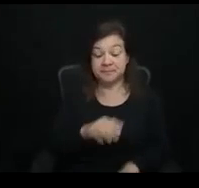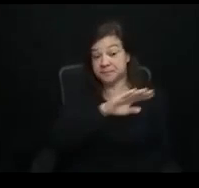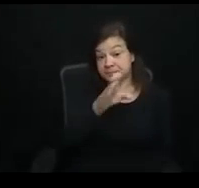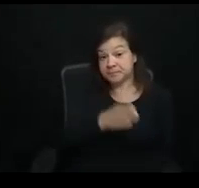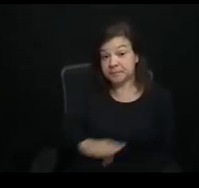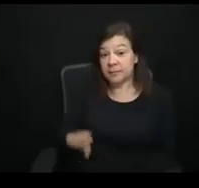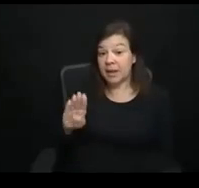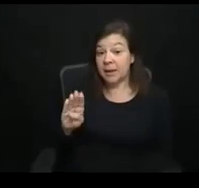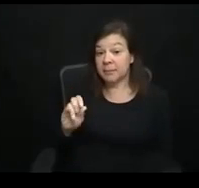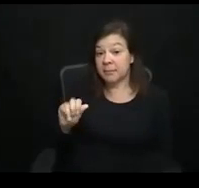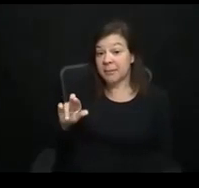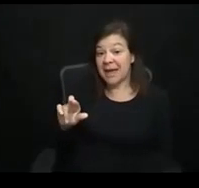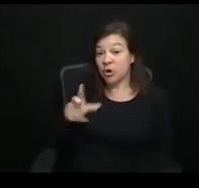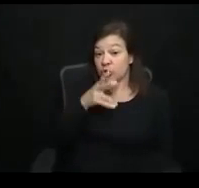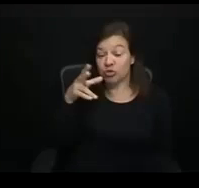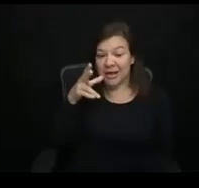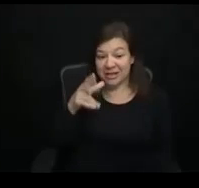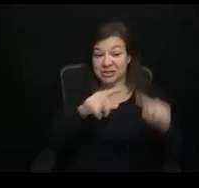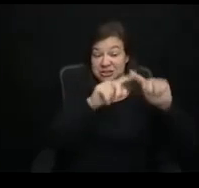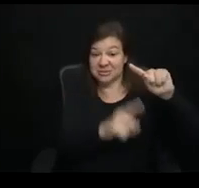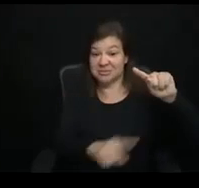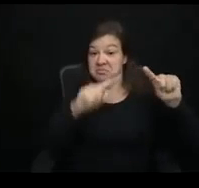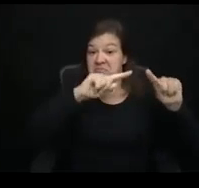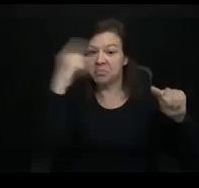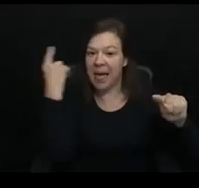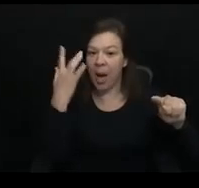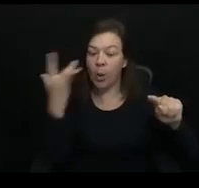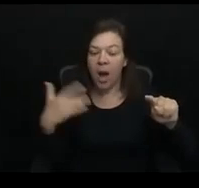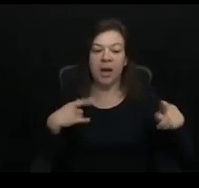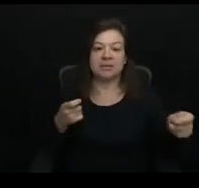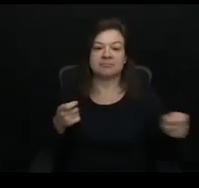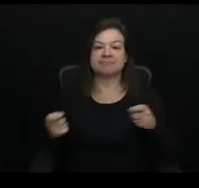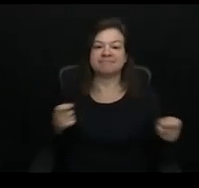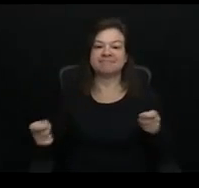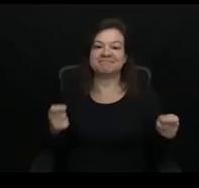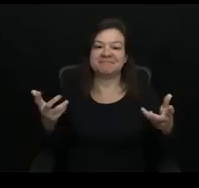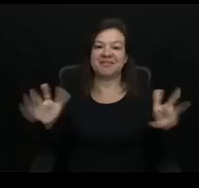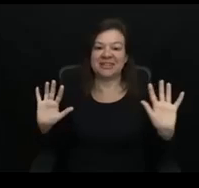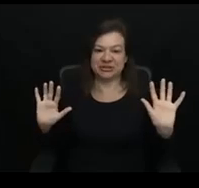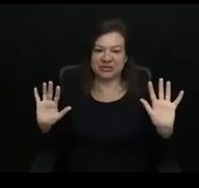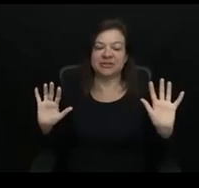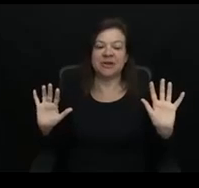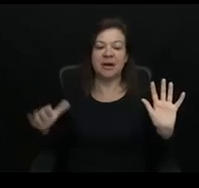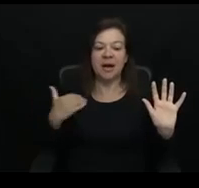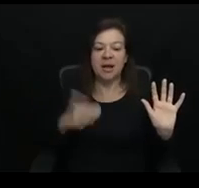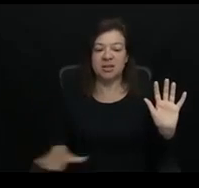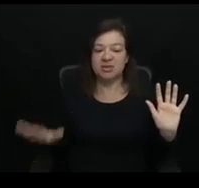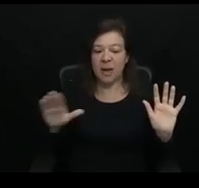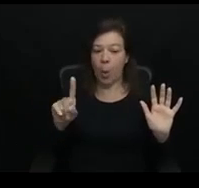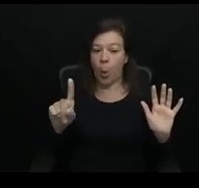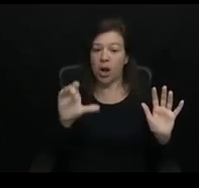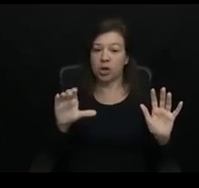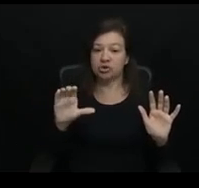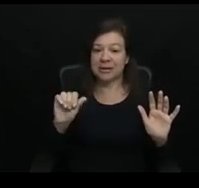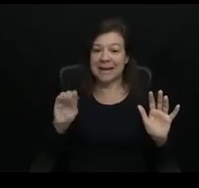this entire line here has been turned black to show that it's contained. You can kind of see there's 100 cabins right there.